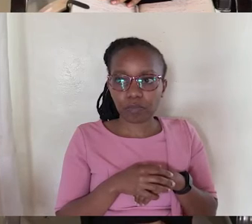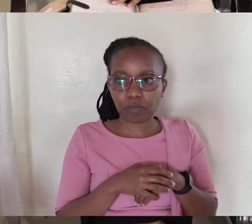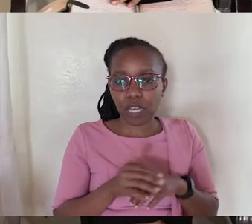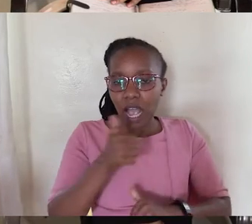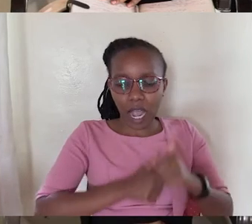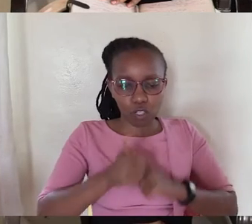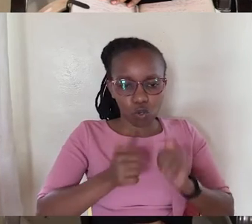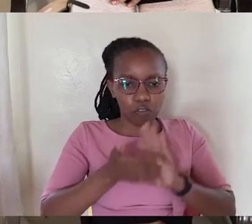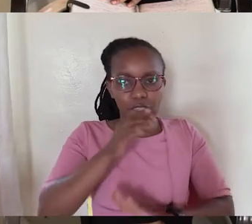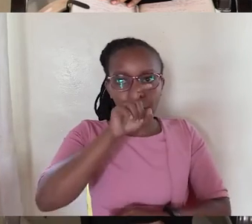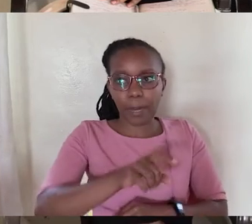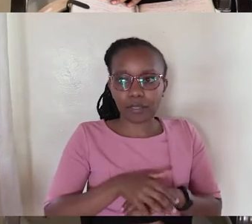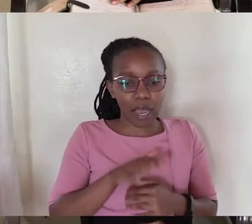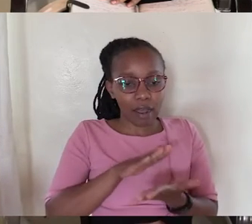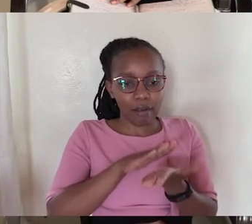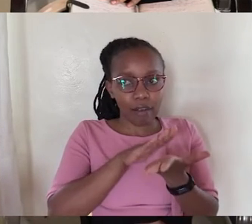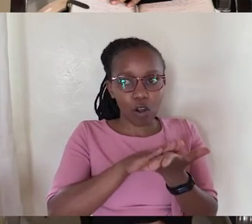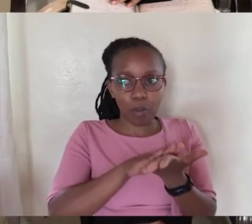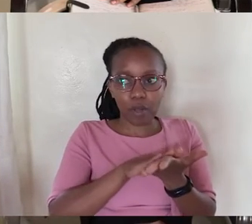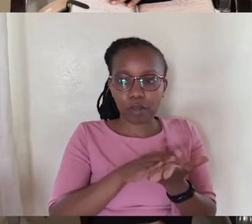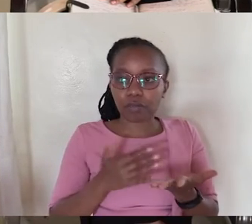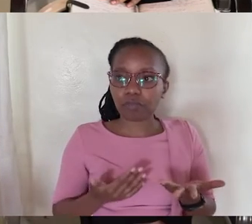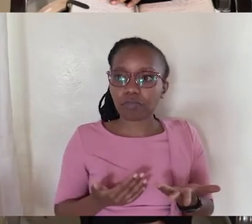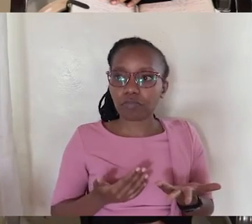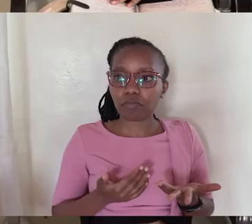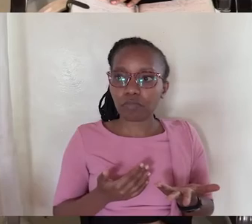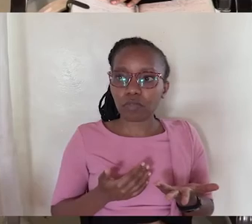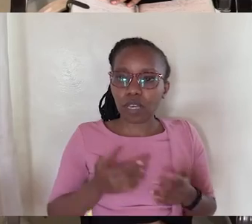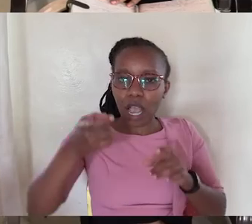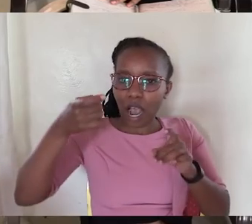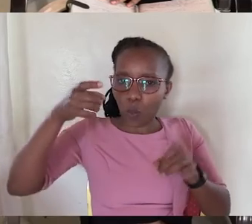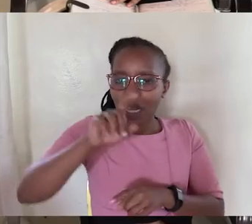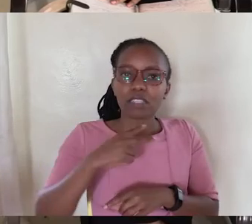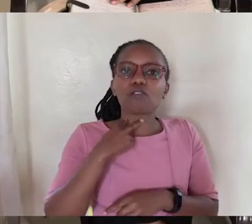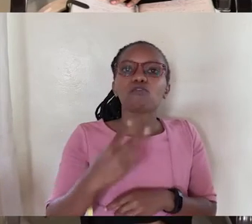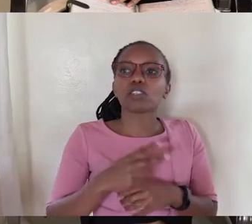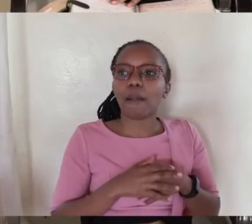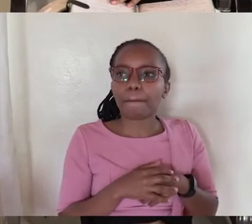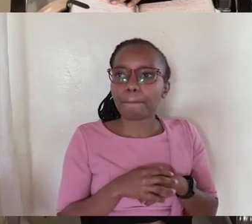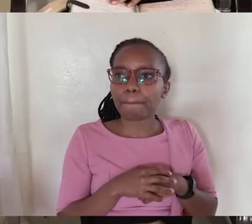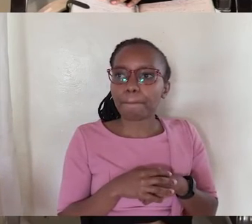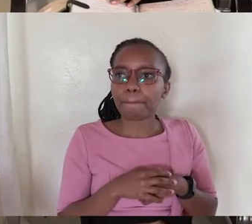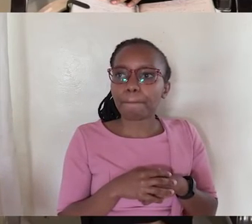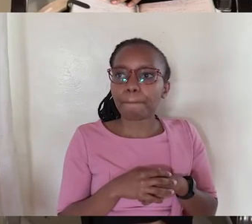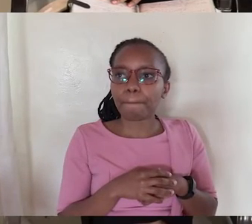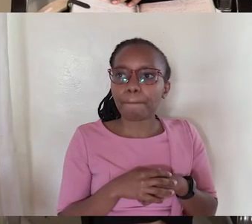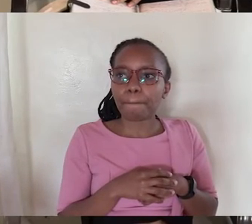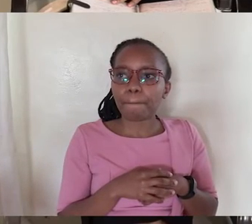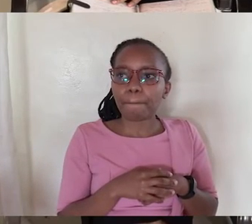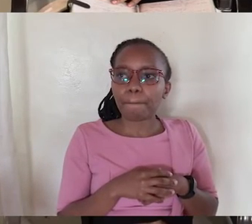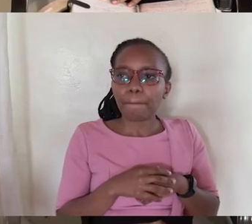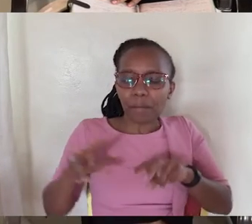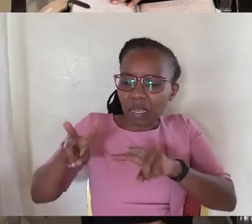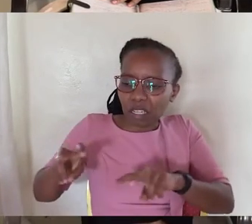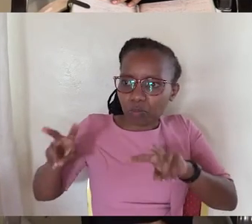state actions. And one of the recommendations, as I finish, is that we need to increase the voices. It should just not be that we keep releasing